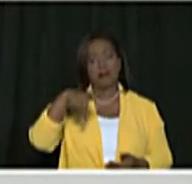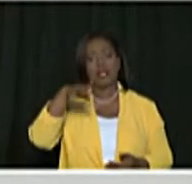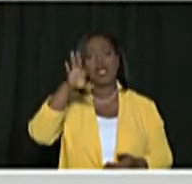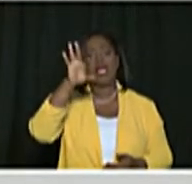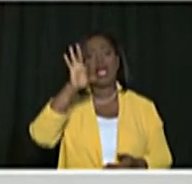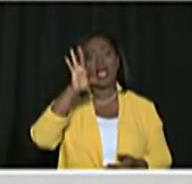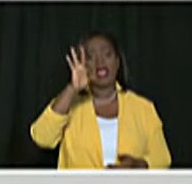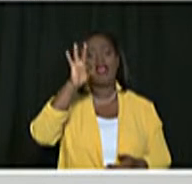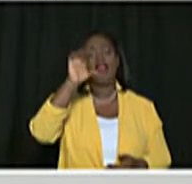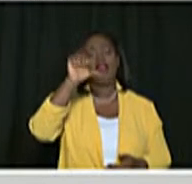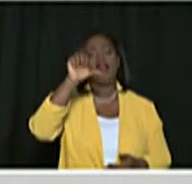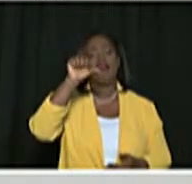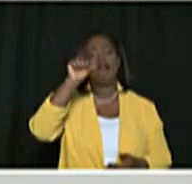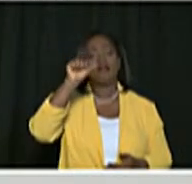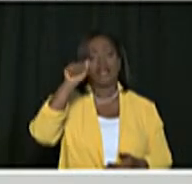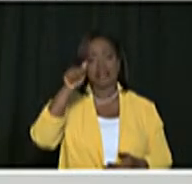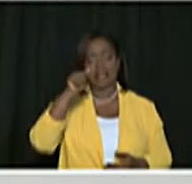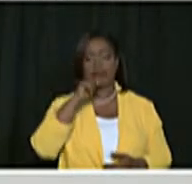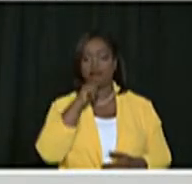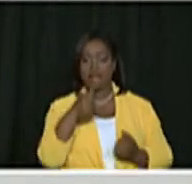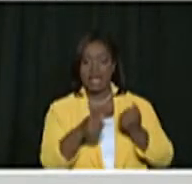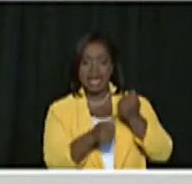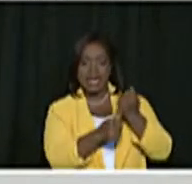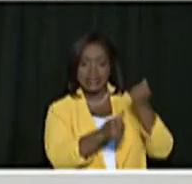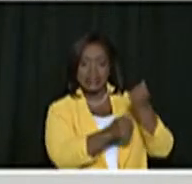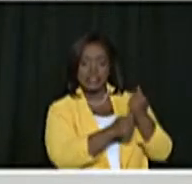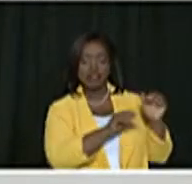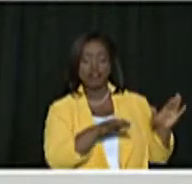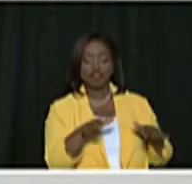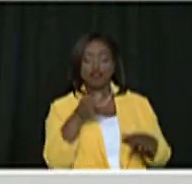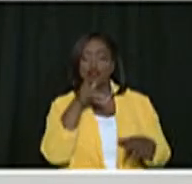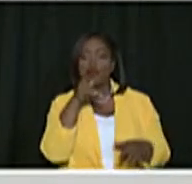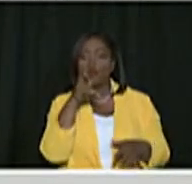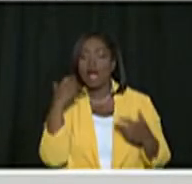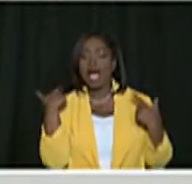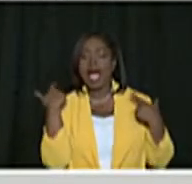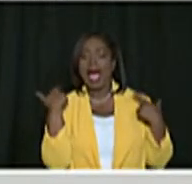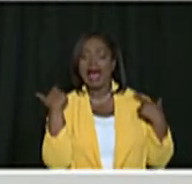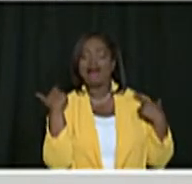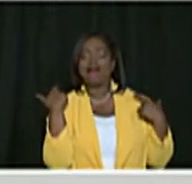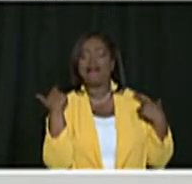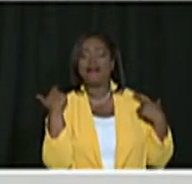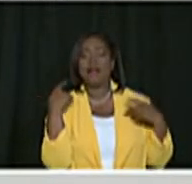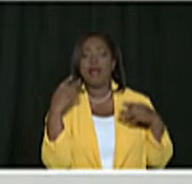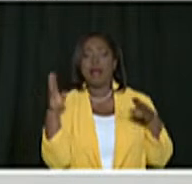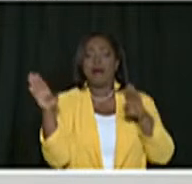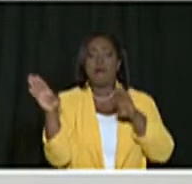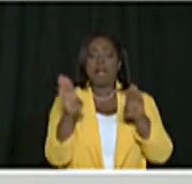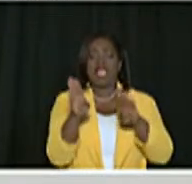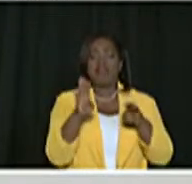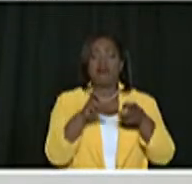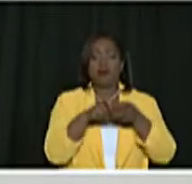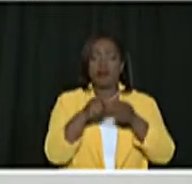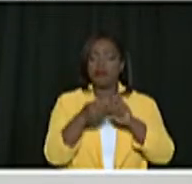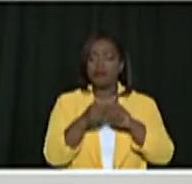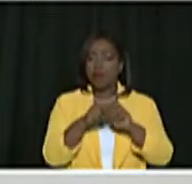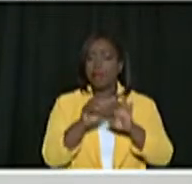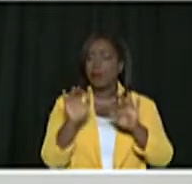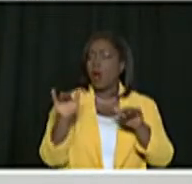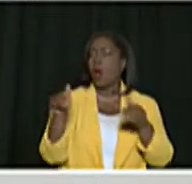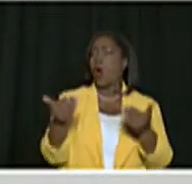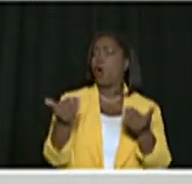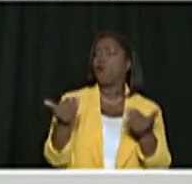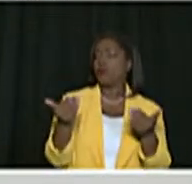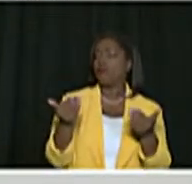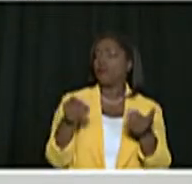assist our children who have behavioral problems? What are some of the ways in which you serve our children in that